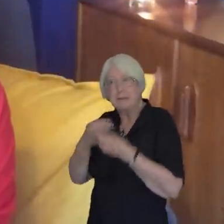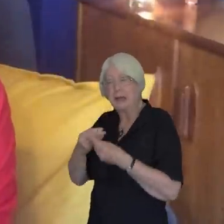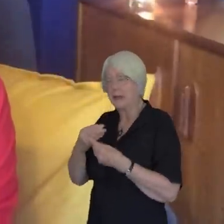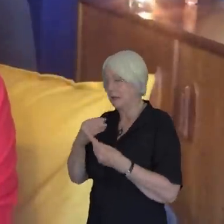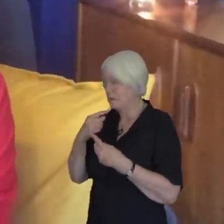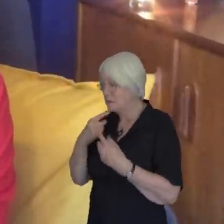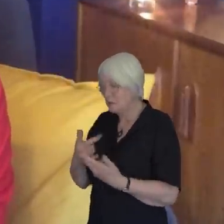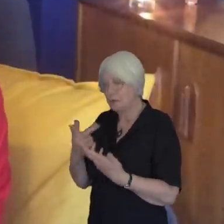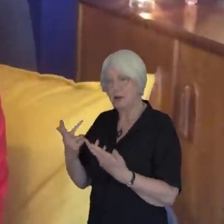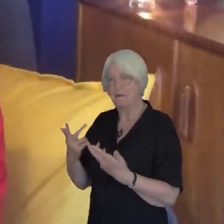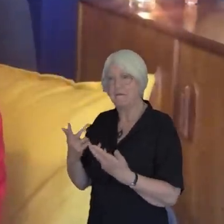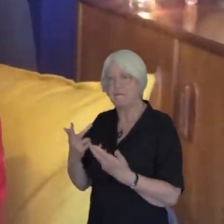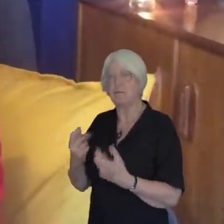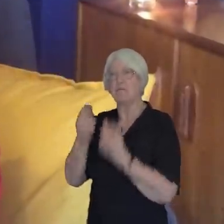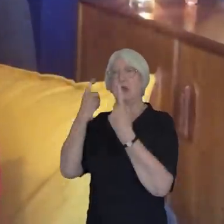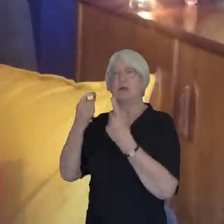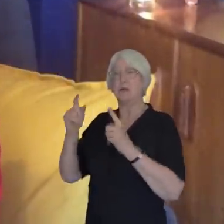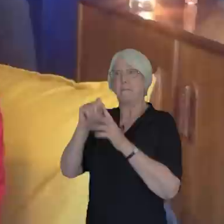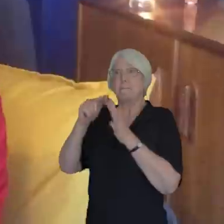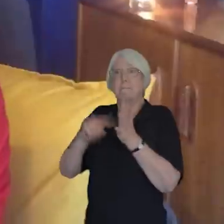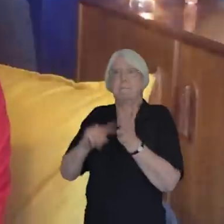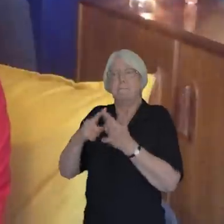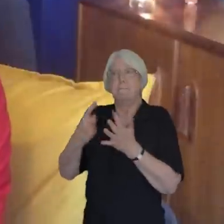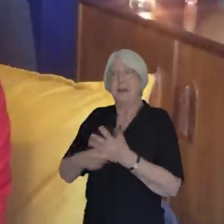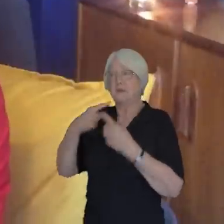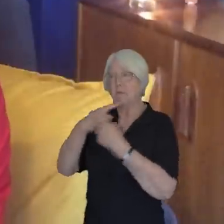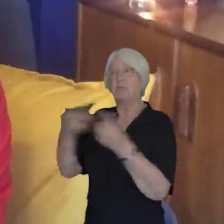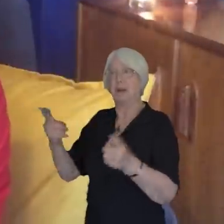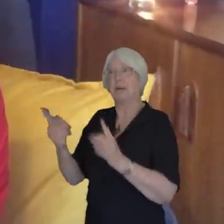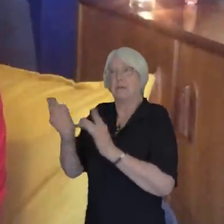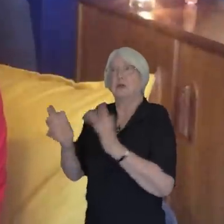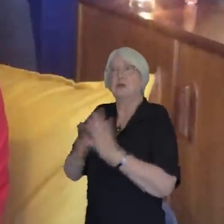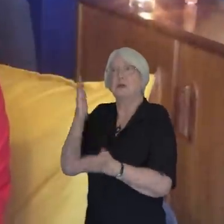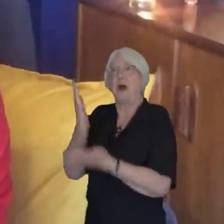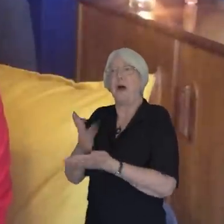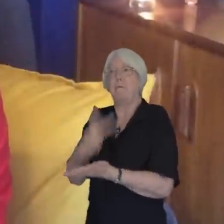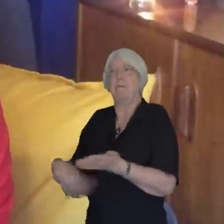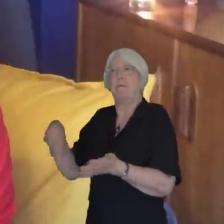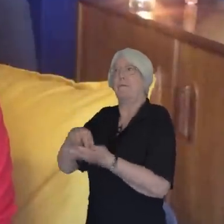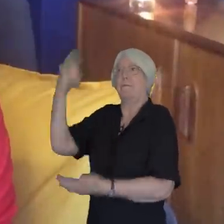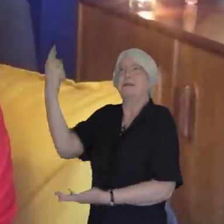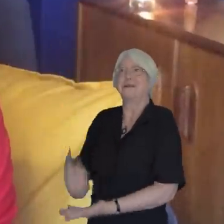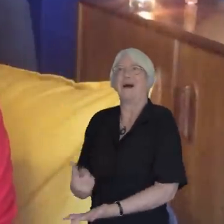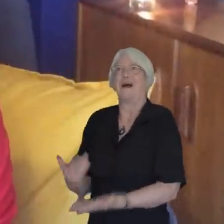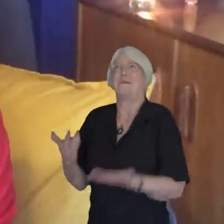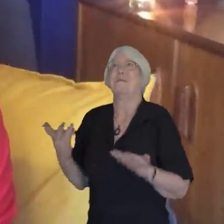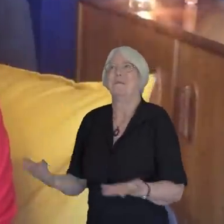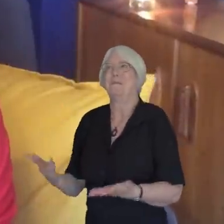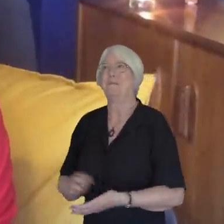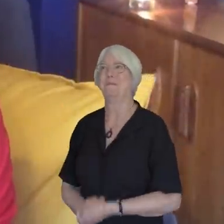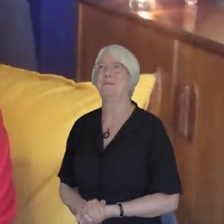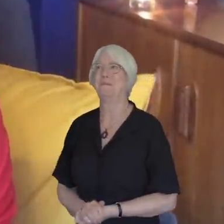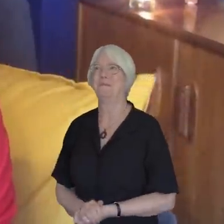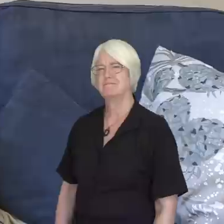realization when Peter proclaimed to the people of Jerusalem that Jesus was the Messiah.